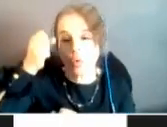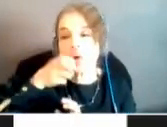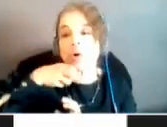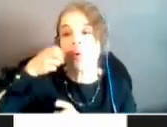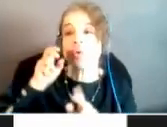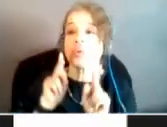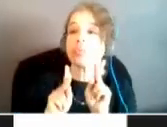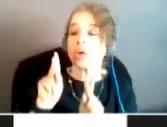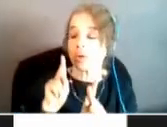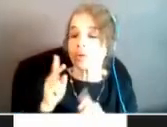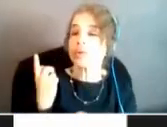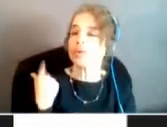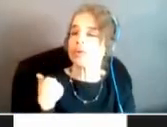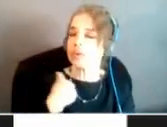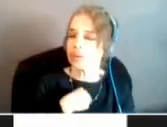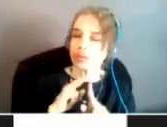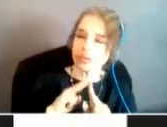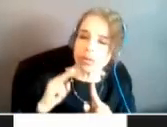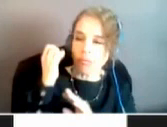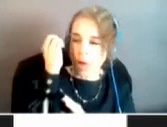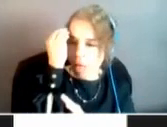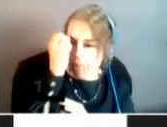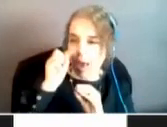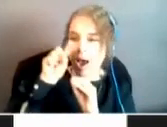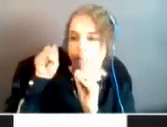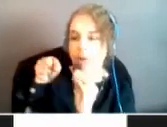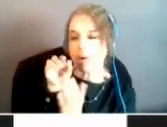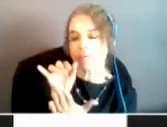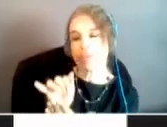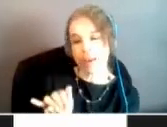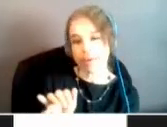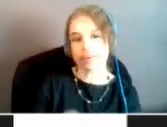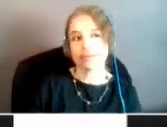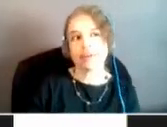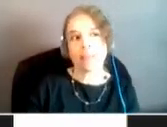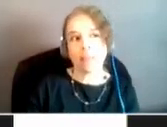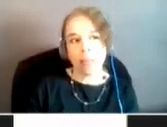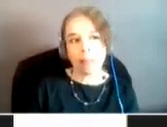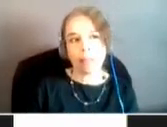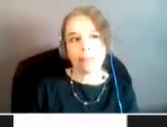in older people. So we want to be very thoughtful about that, and to